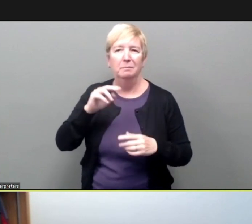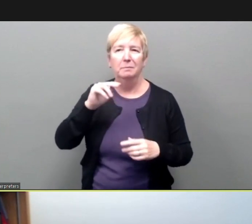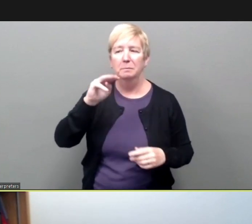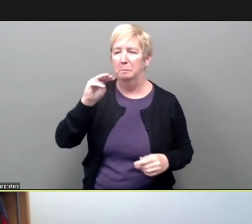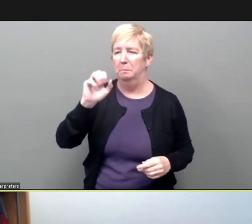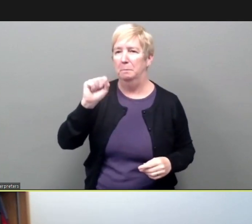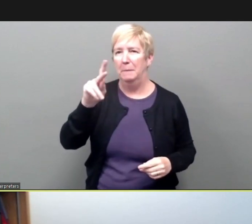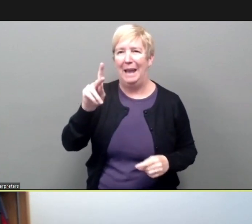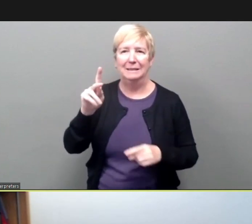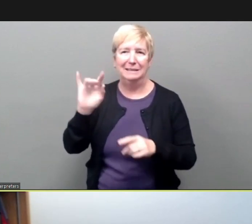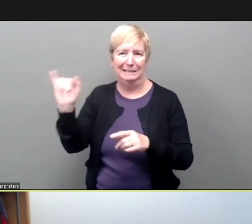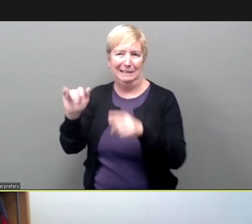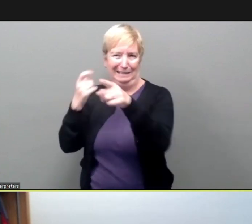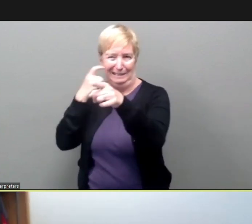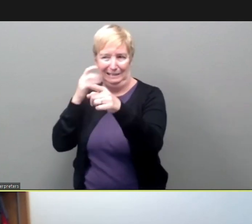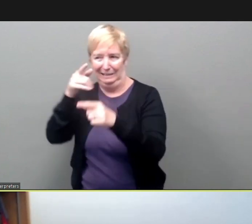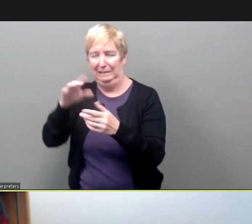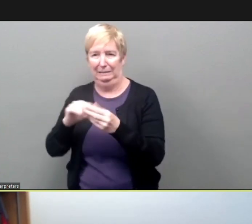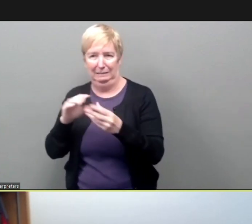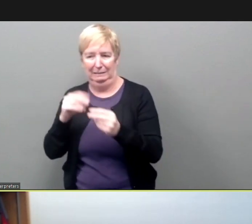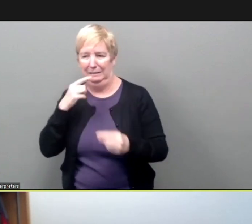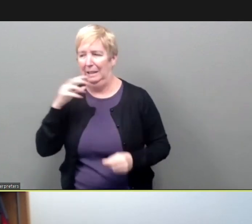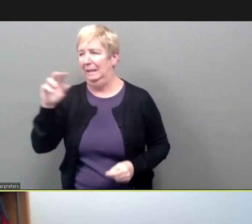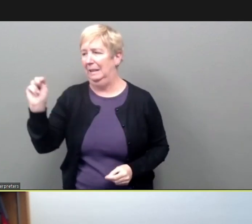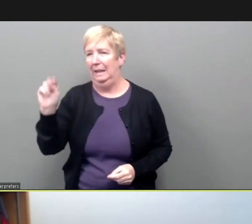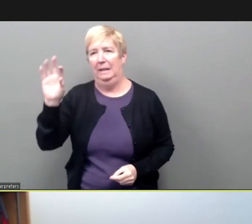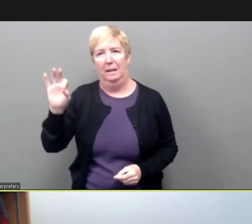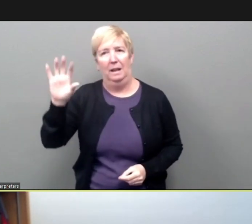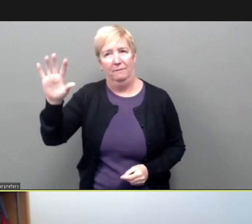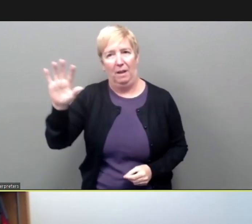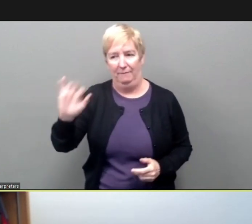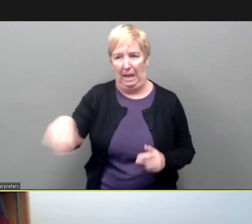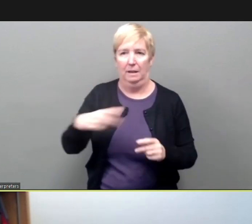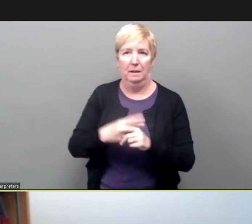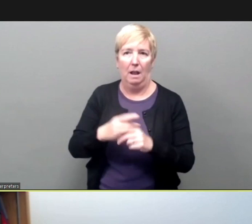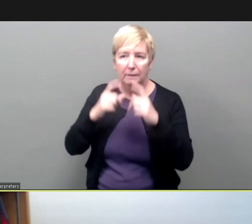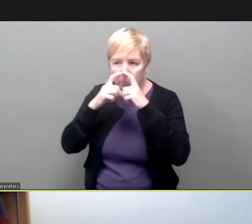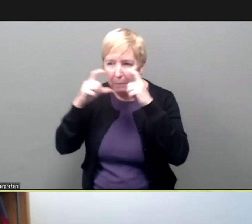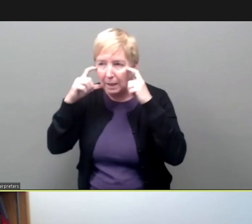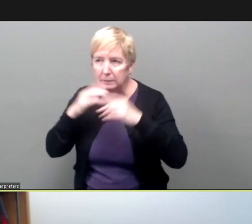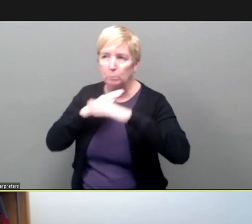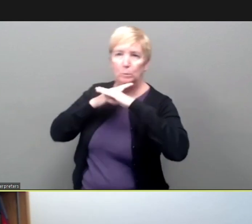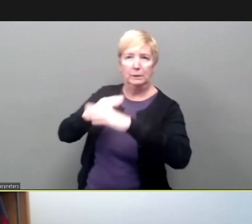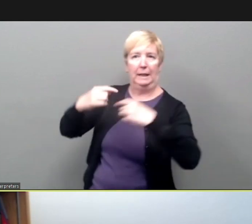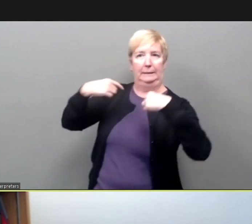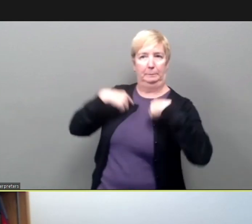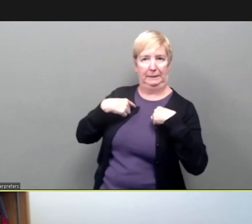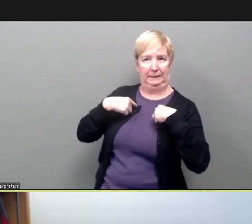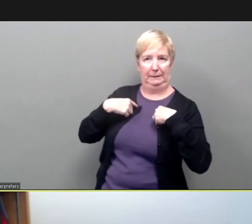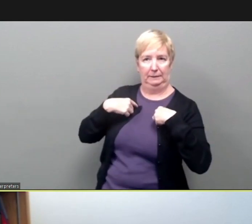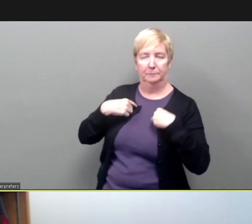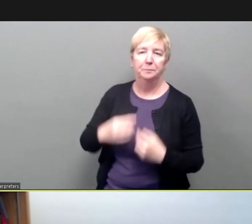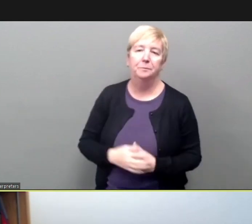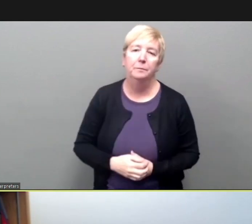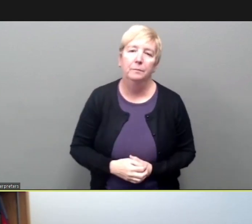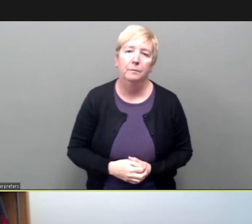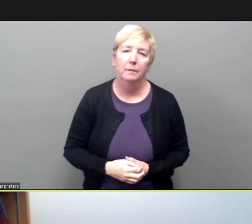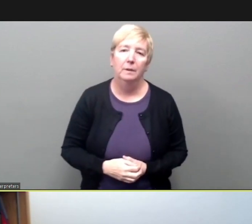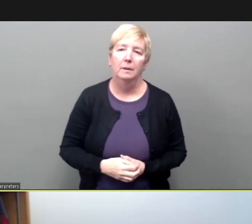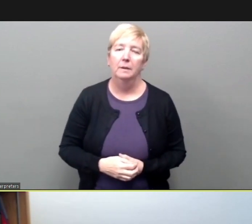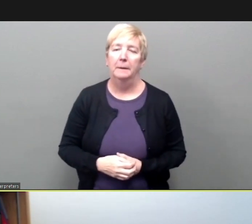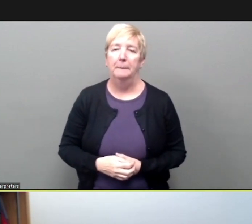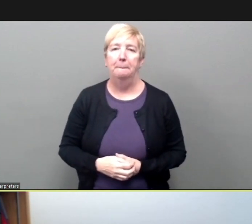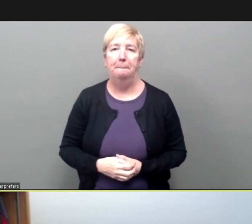Scrace mentioned, and N95. So there's different types of masks where you could increase the level of protection to